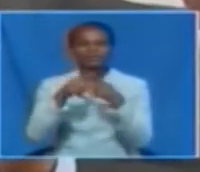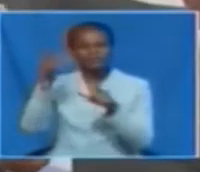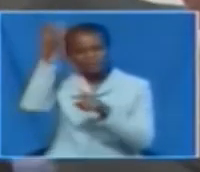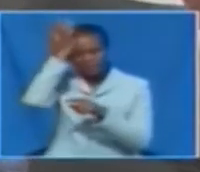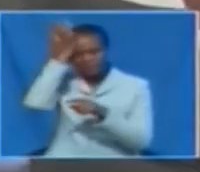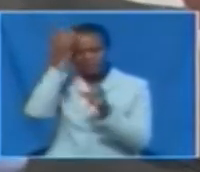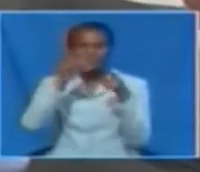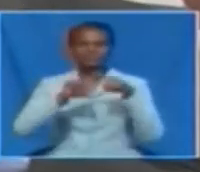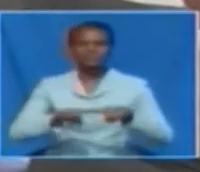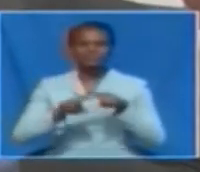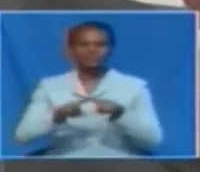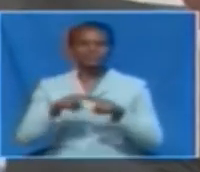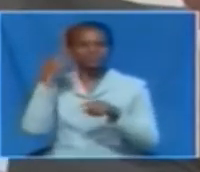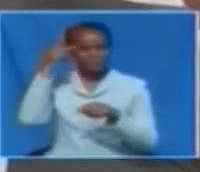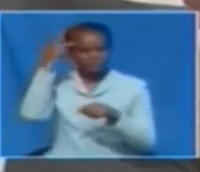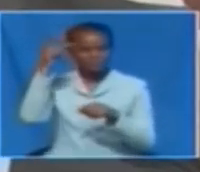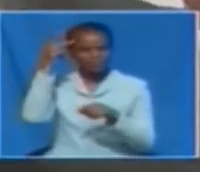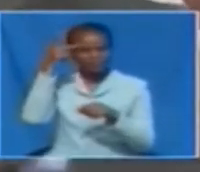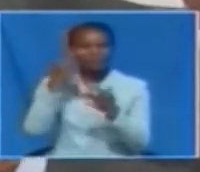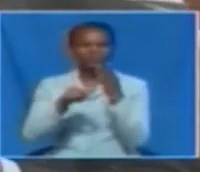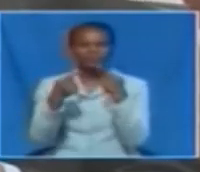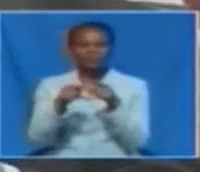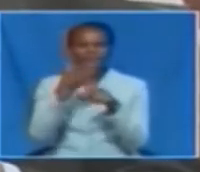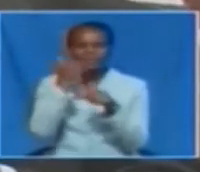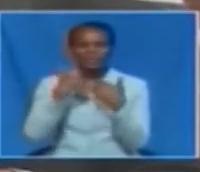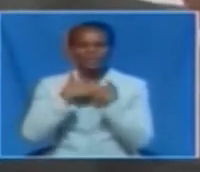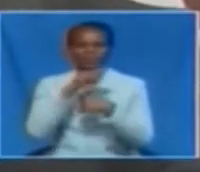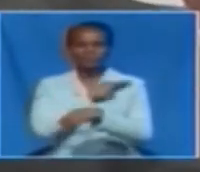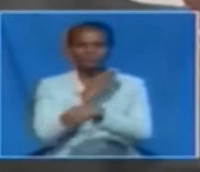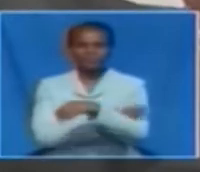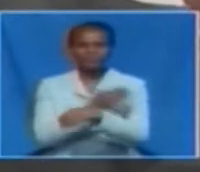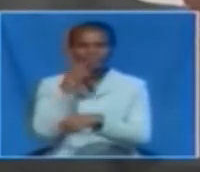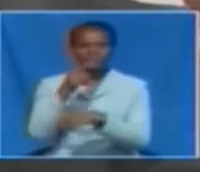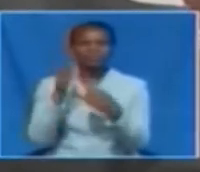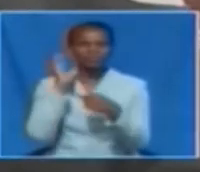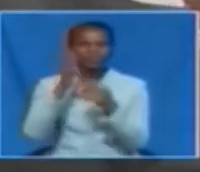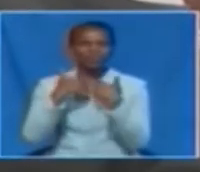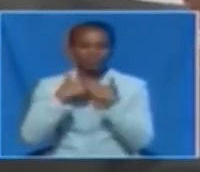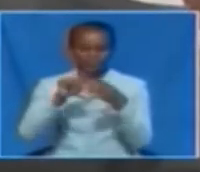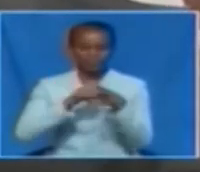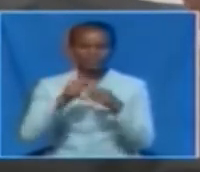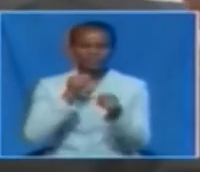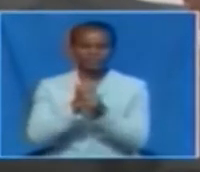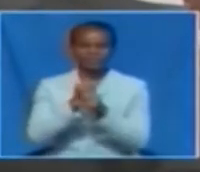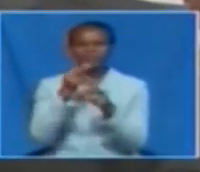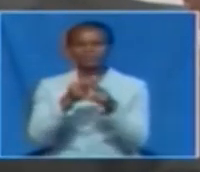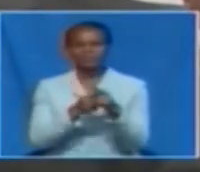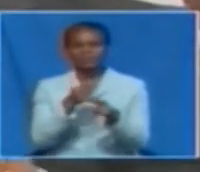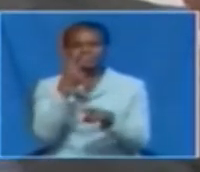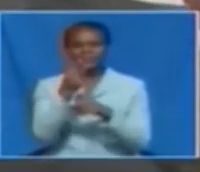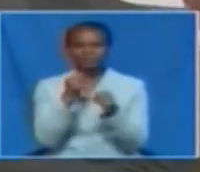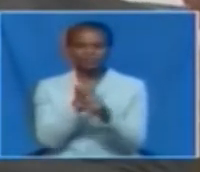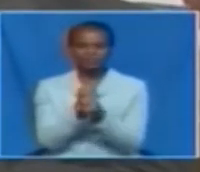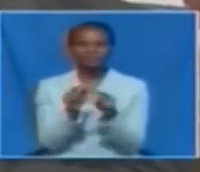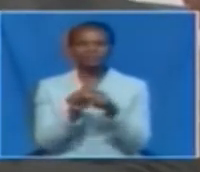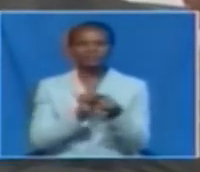depending on the political scenario that is prevailing. It has power to say we are going to have it next year, next month, 2 years from now.